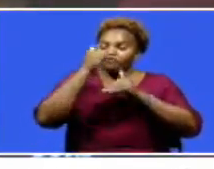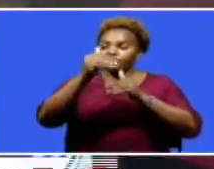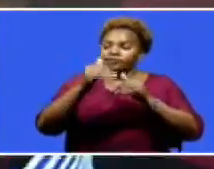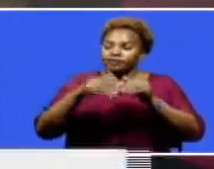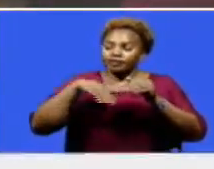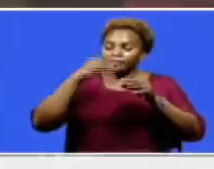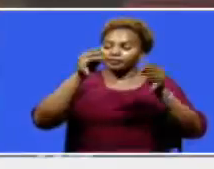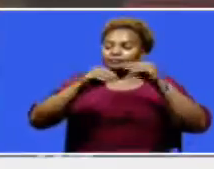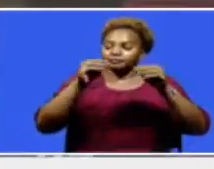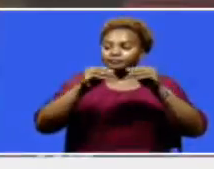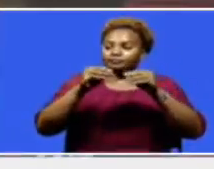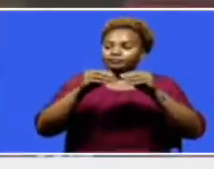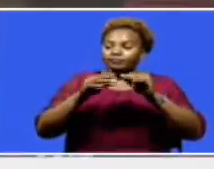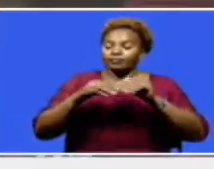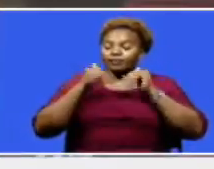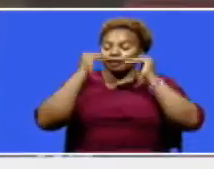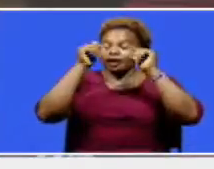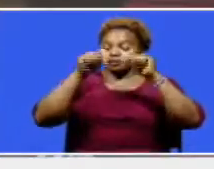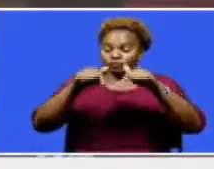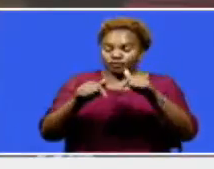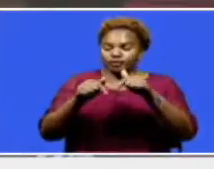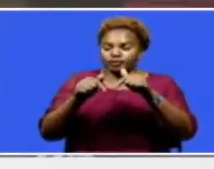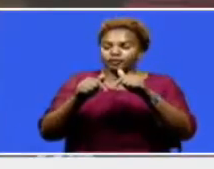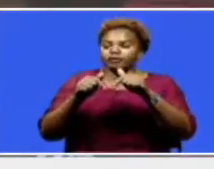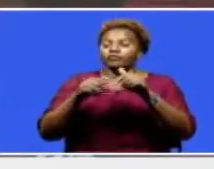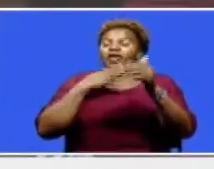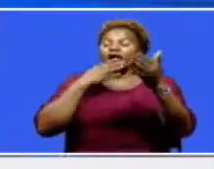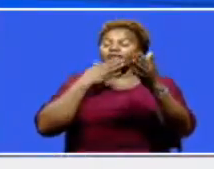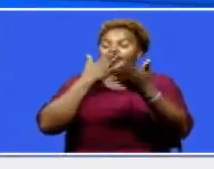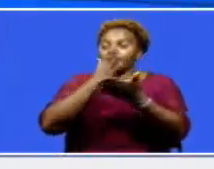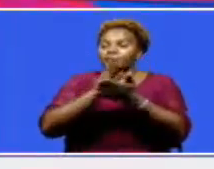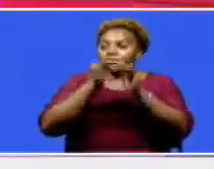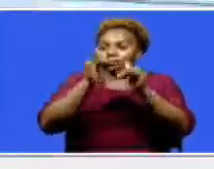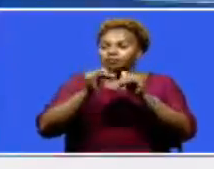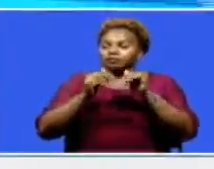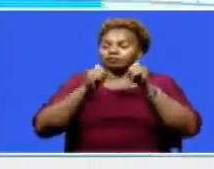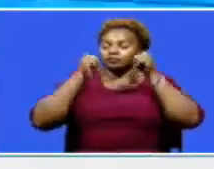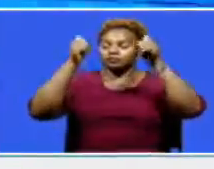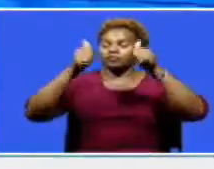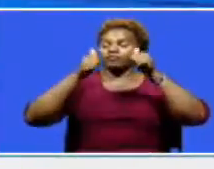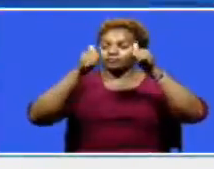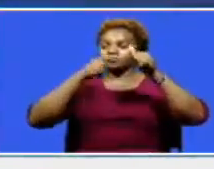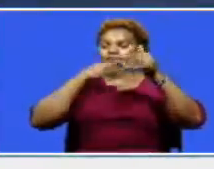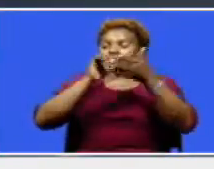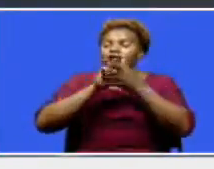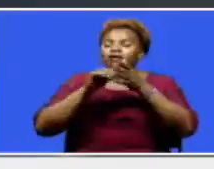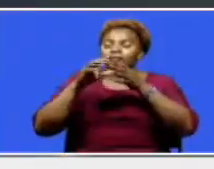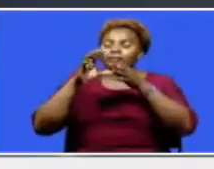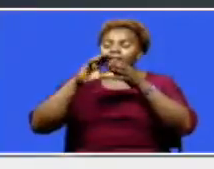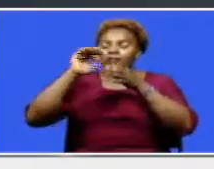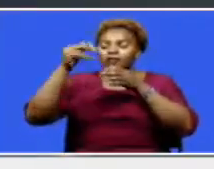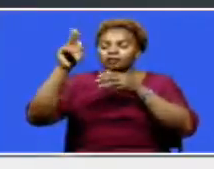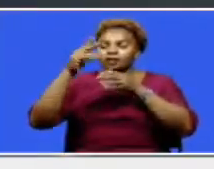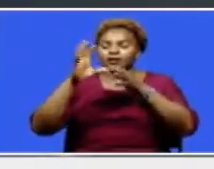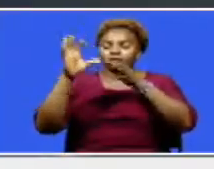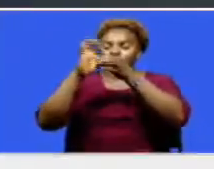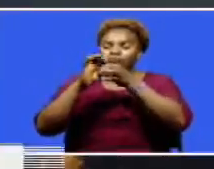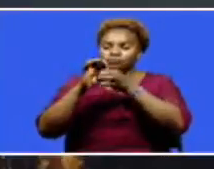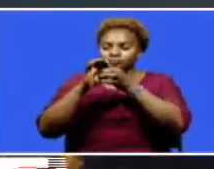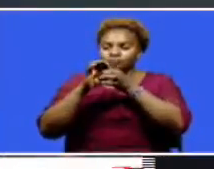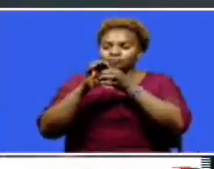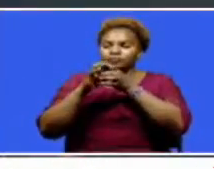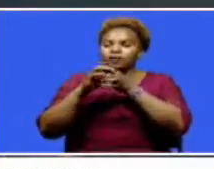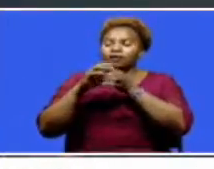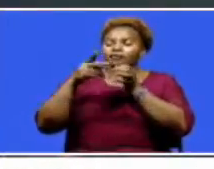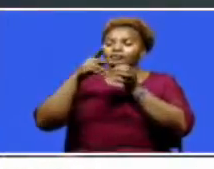general election went a notch higher today with the formation of a new banner, the Mount Kenya Unity Forum. The forum comprising